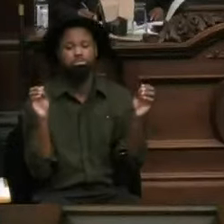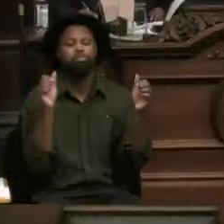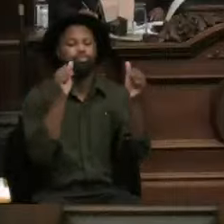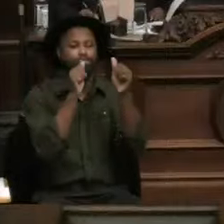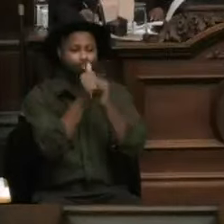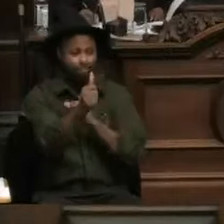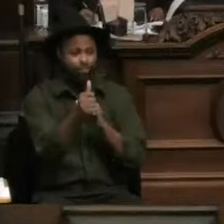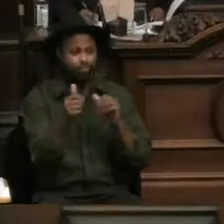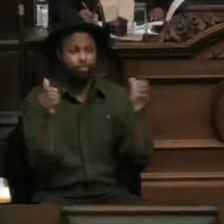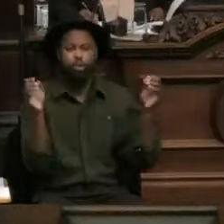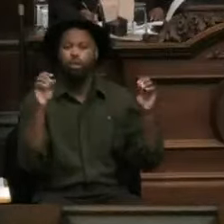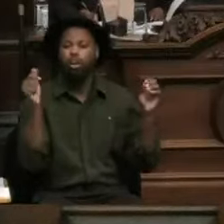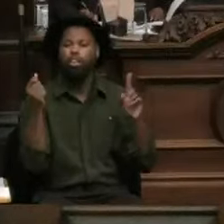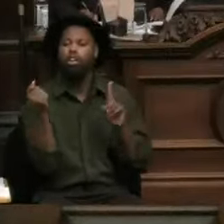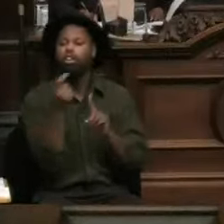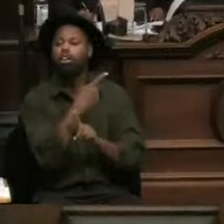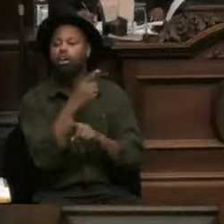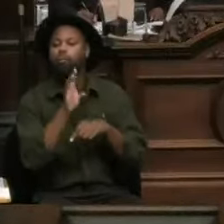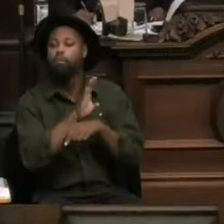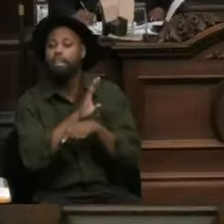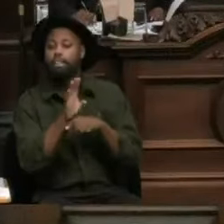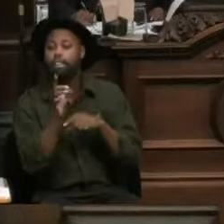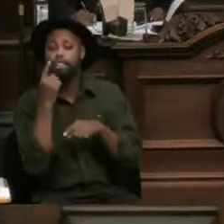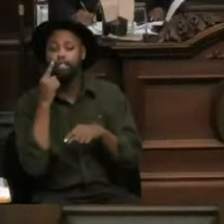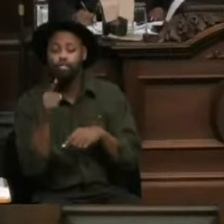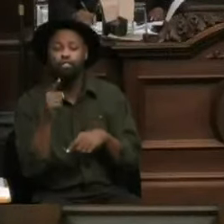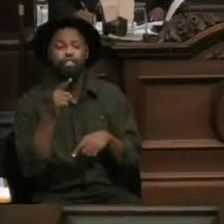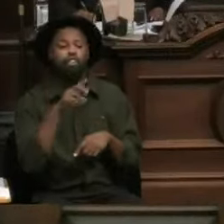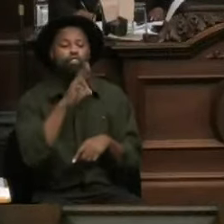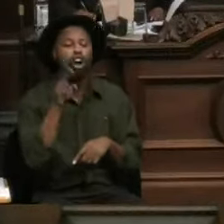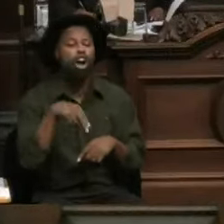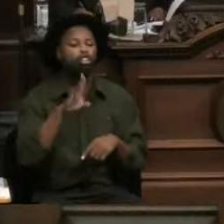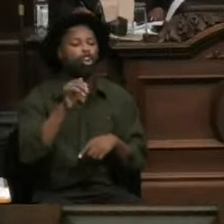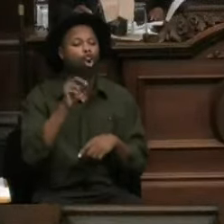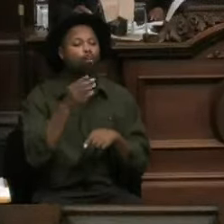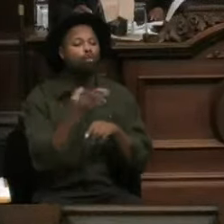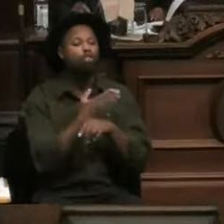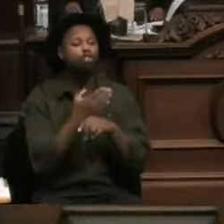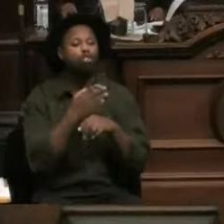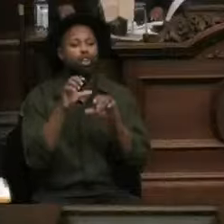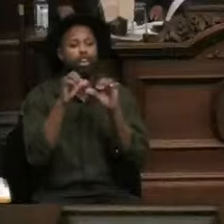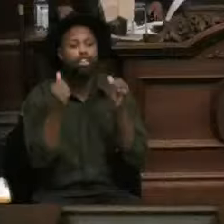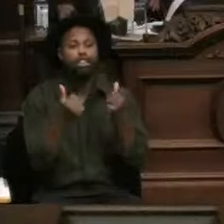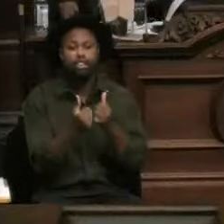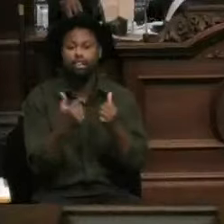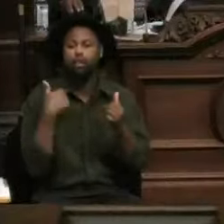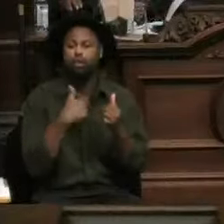further miscellaneous business to come before the Rochester Urban Renewal Agency, we stand adjourned.